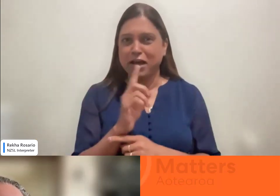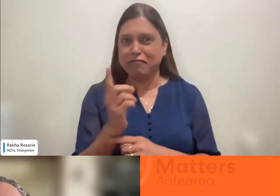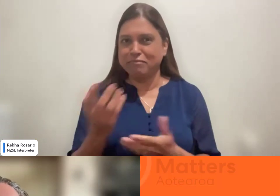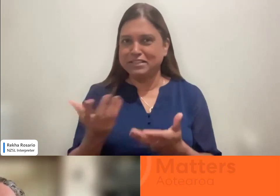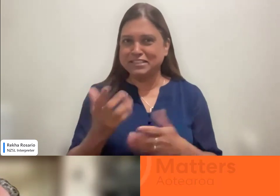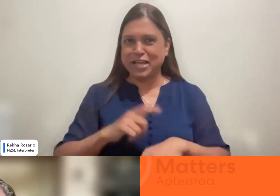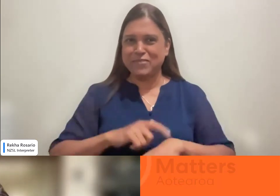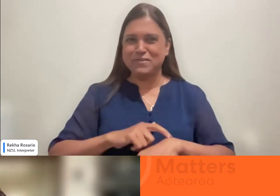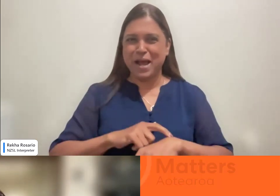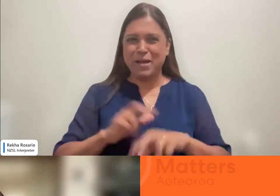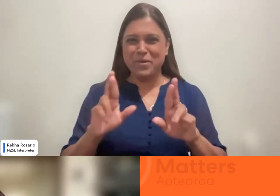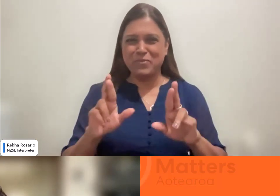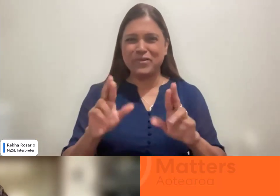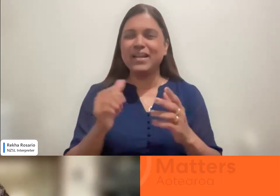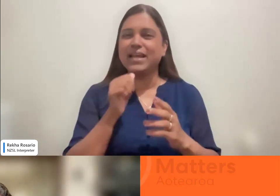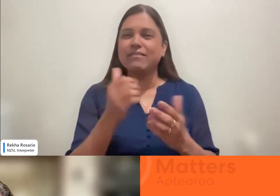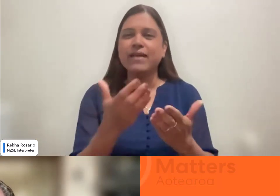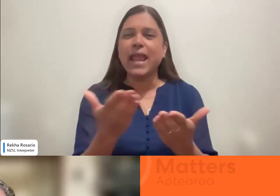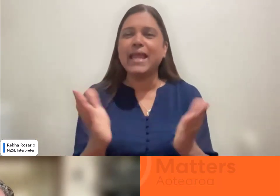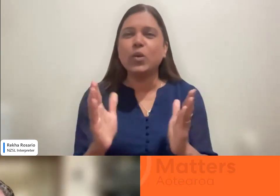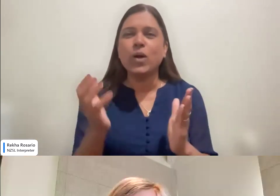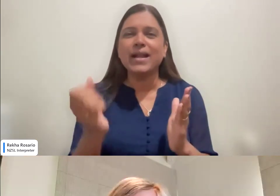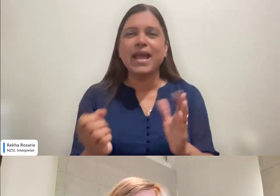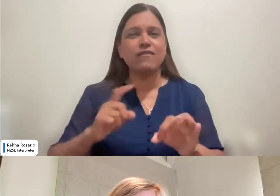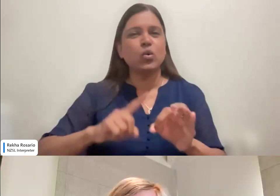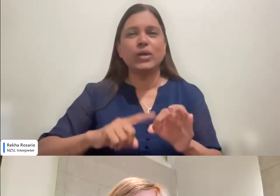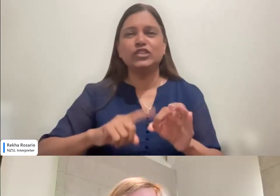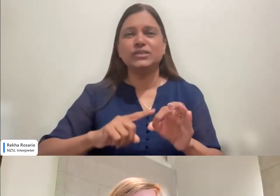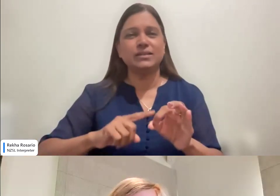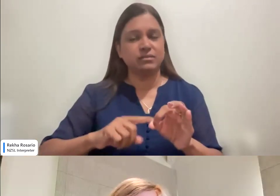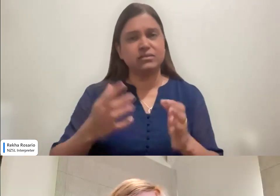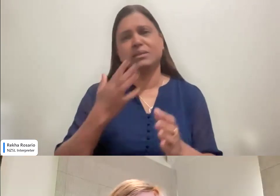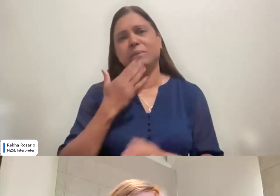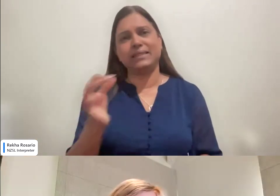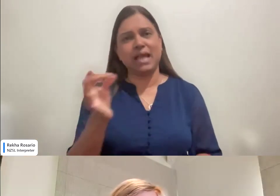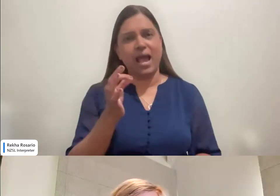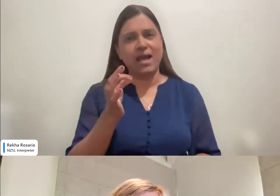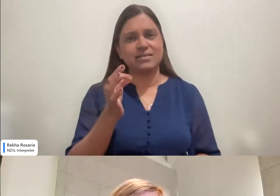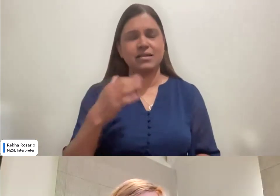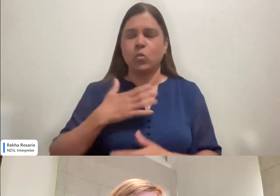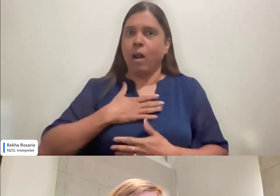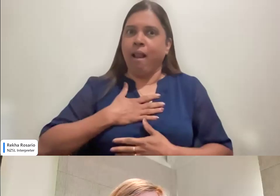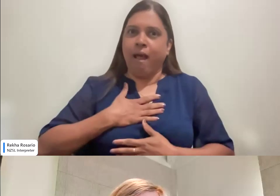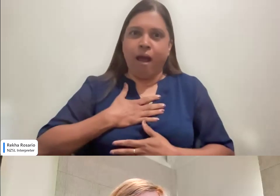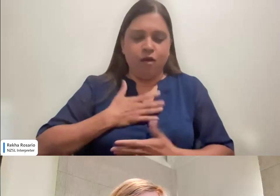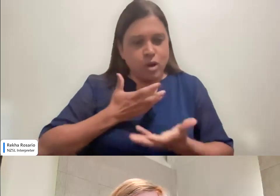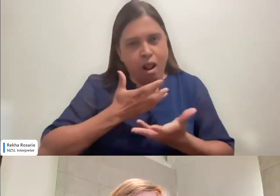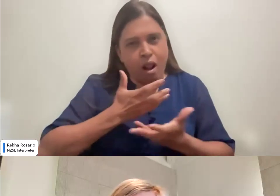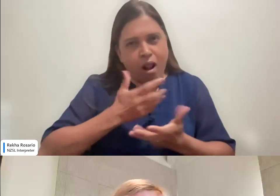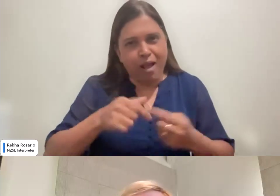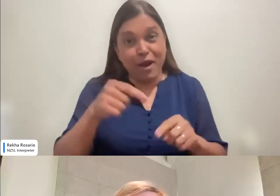anyone has any questions, feel free to ask. I would love to go into more depth about all of this, but 5 minutes is up.